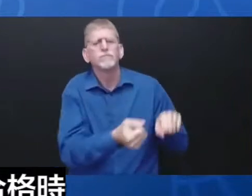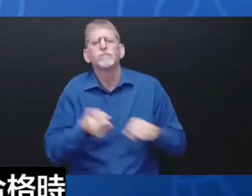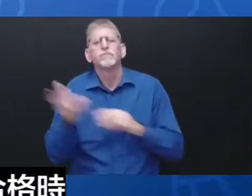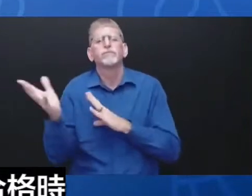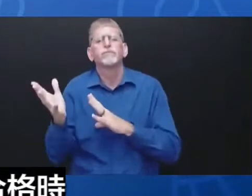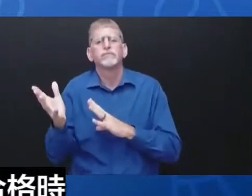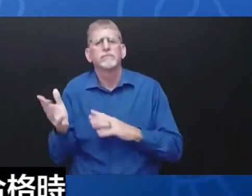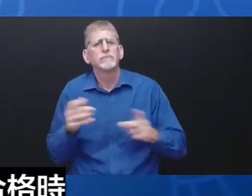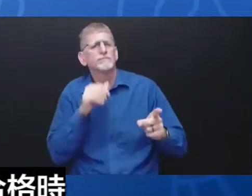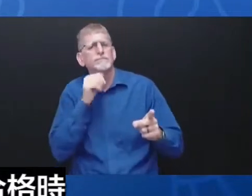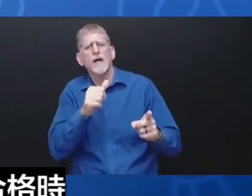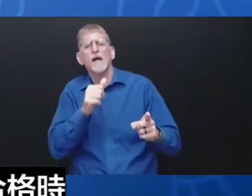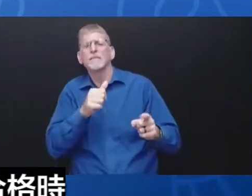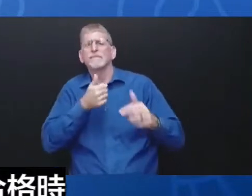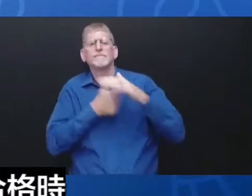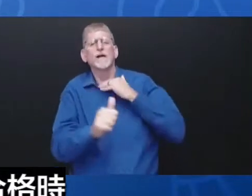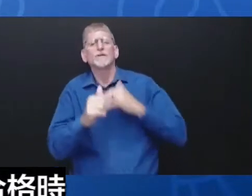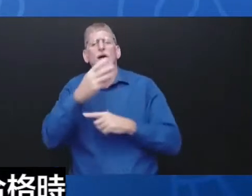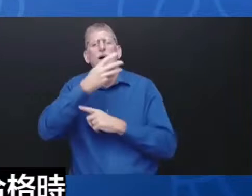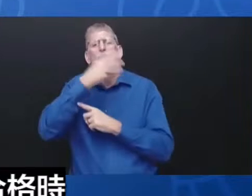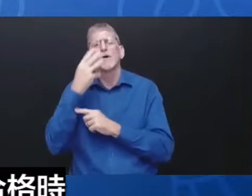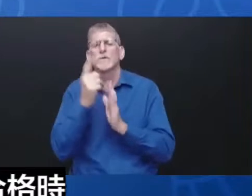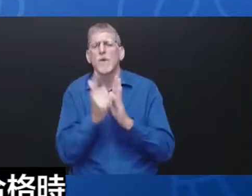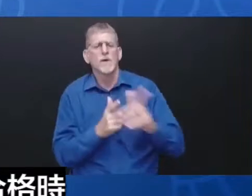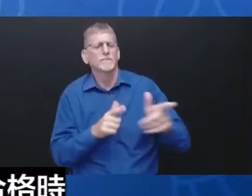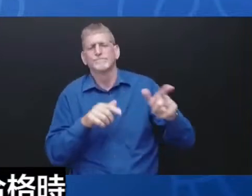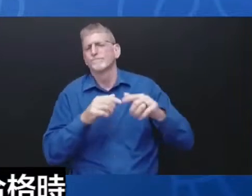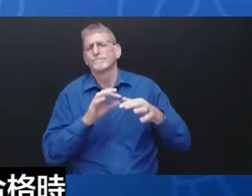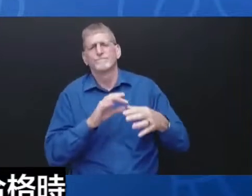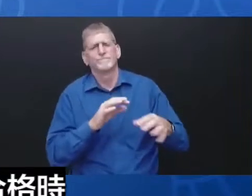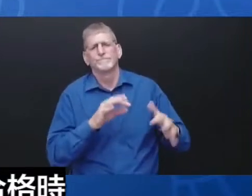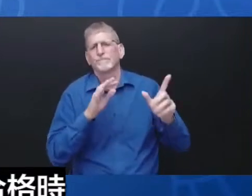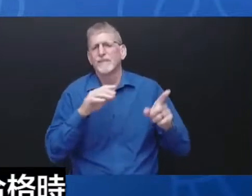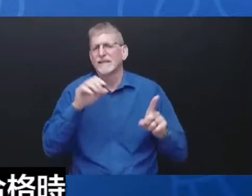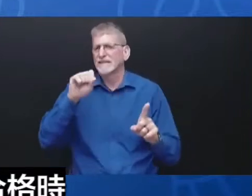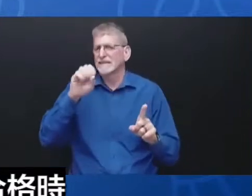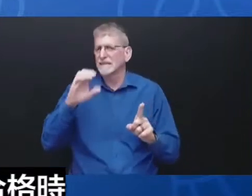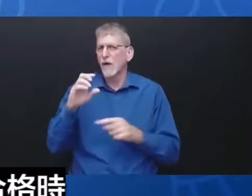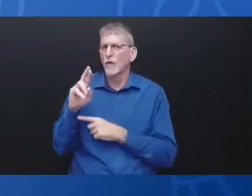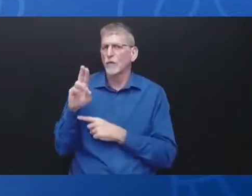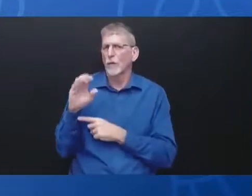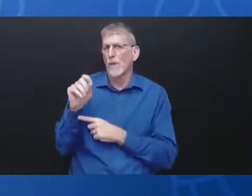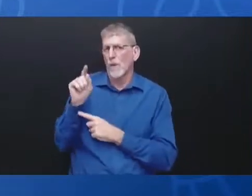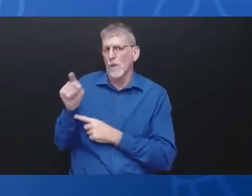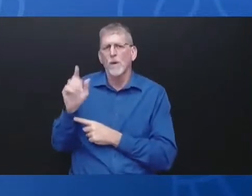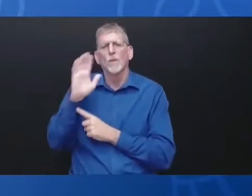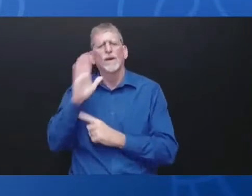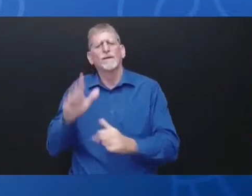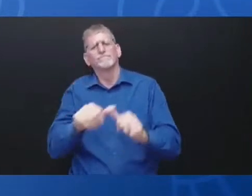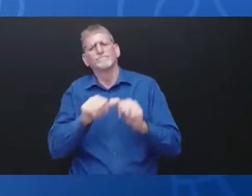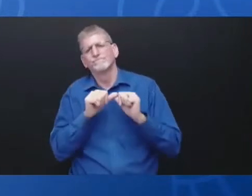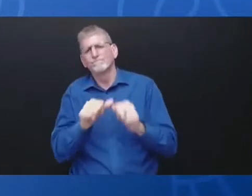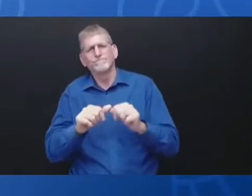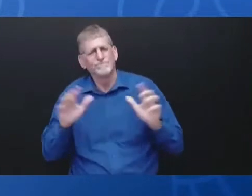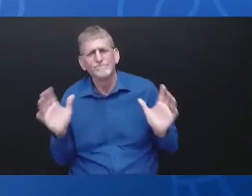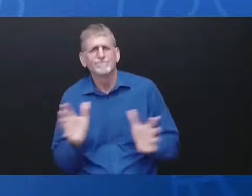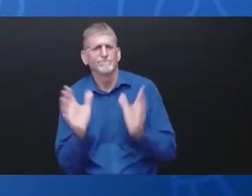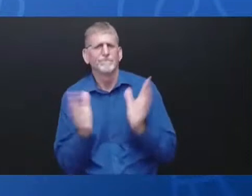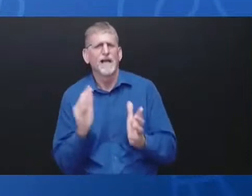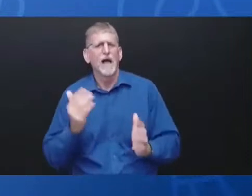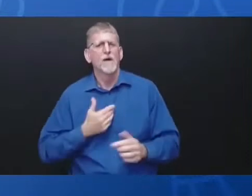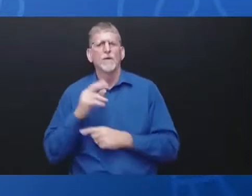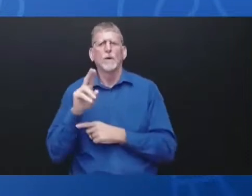line. Secretary Rubio's State Department remains committed to advancing the national interests of the United States. Peace through